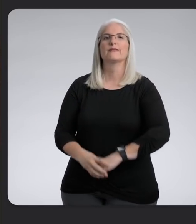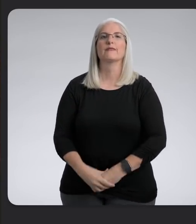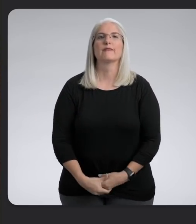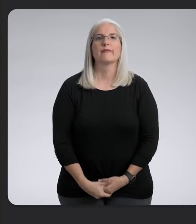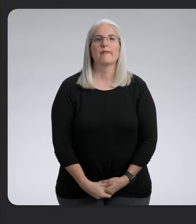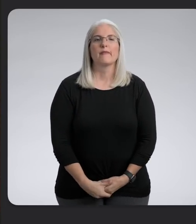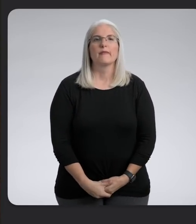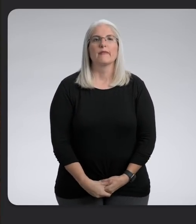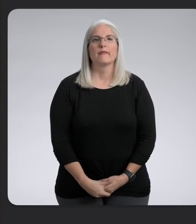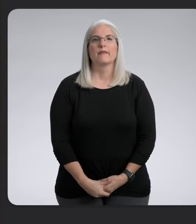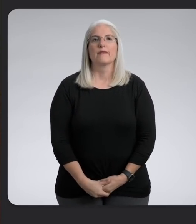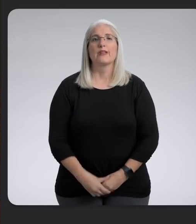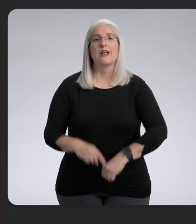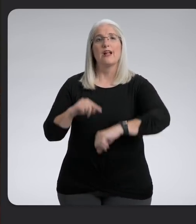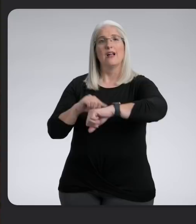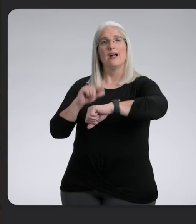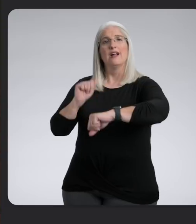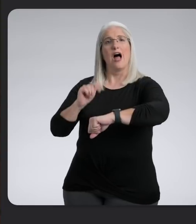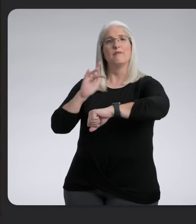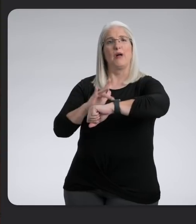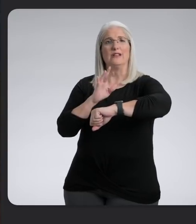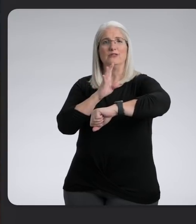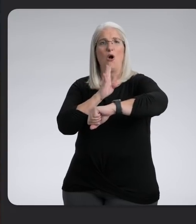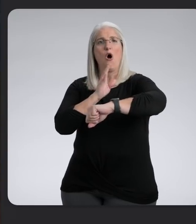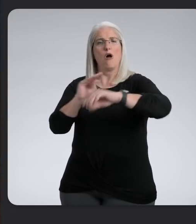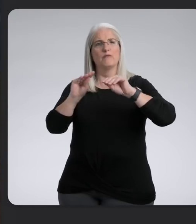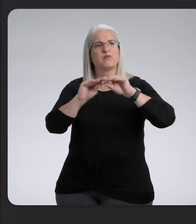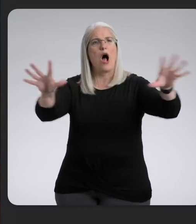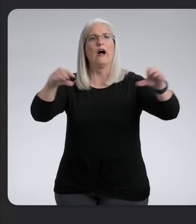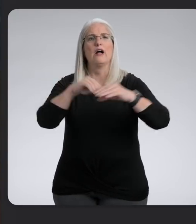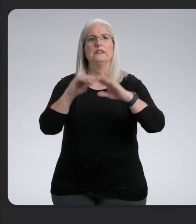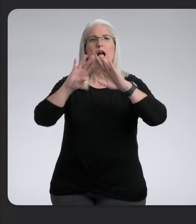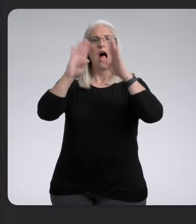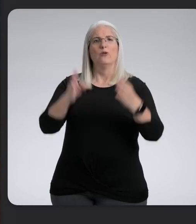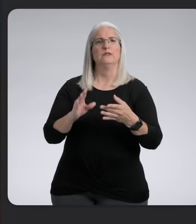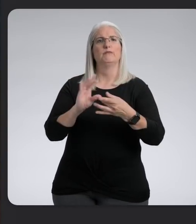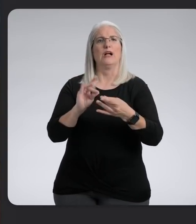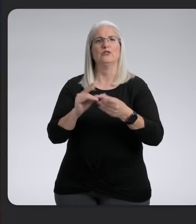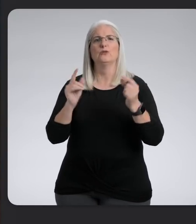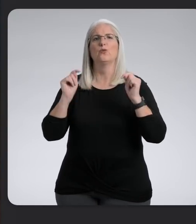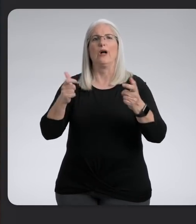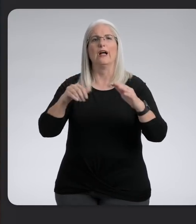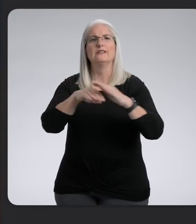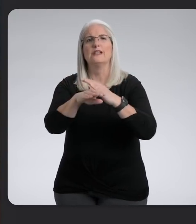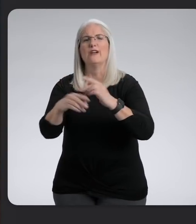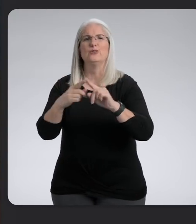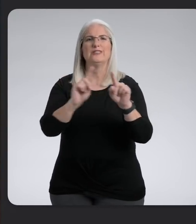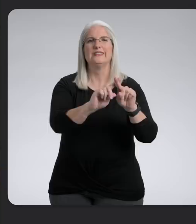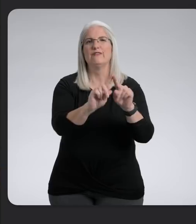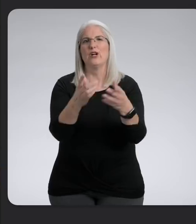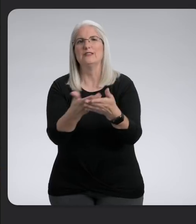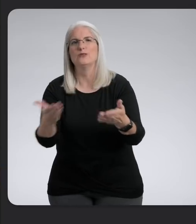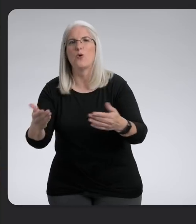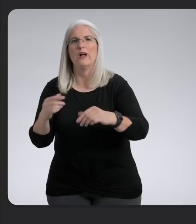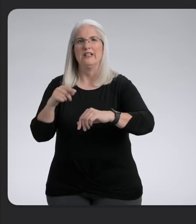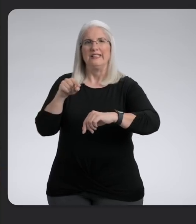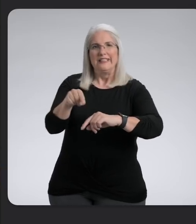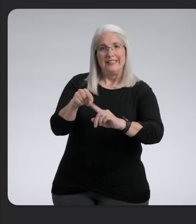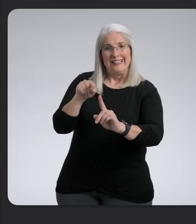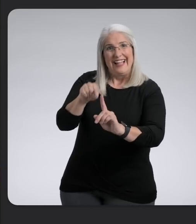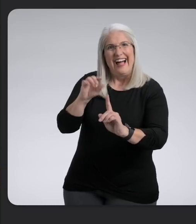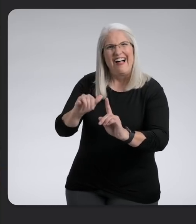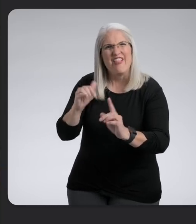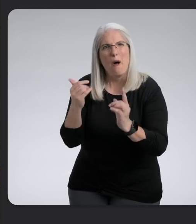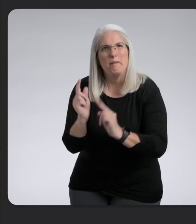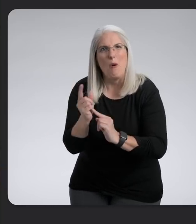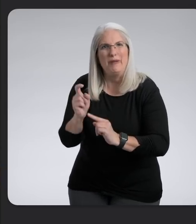You can tap Intercom to broadcast a message or quickly access the accessories you're most likely to need in that moment. You can even see what's going